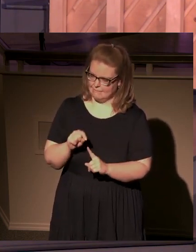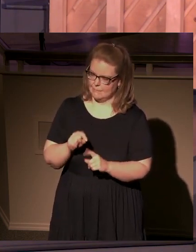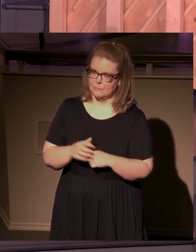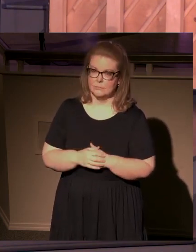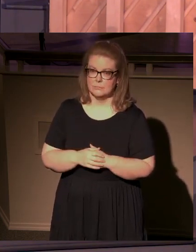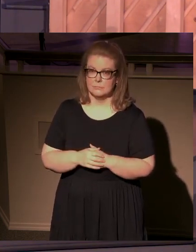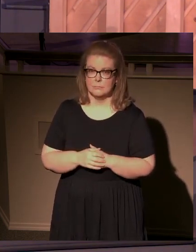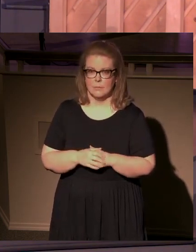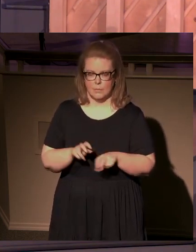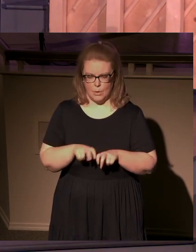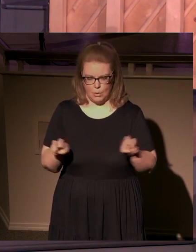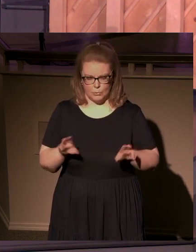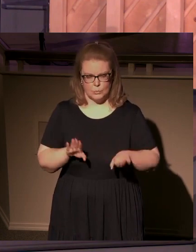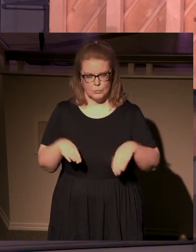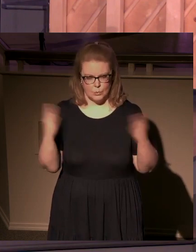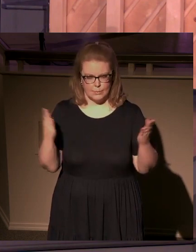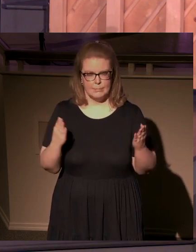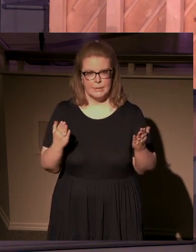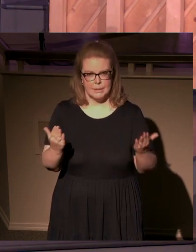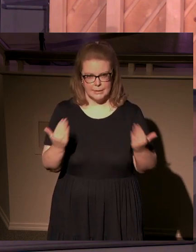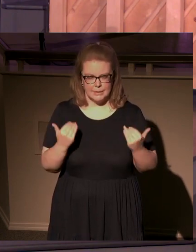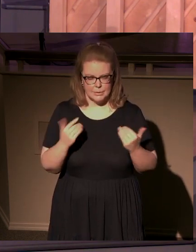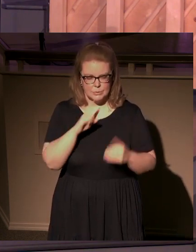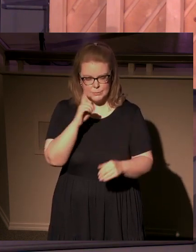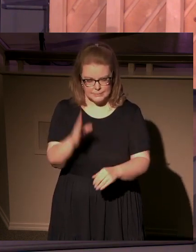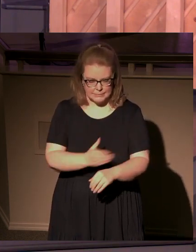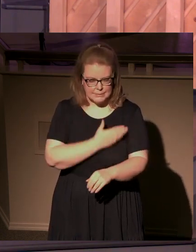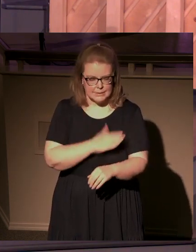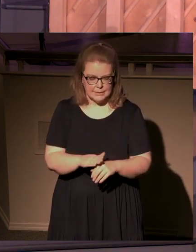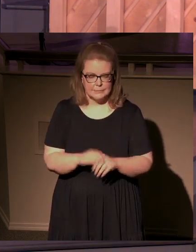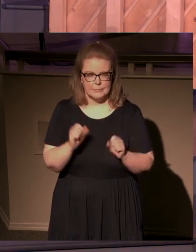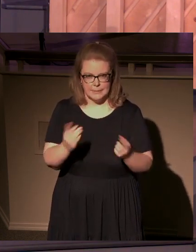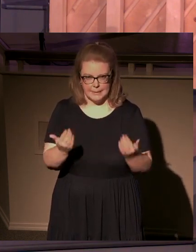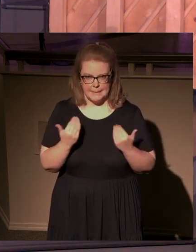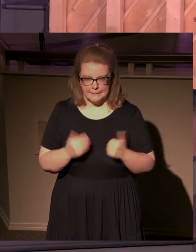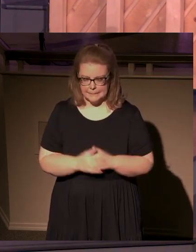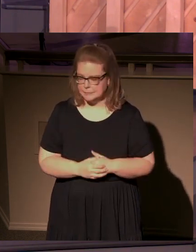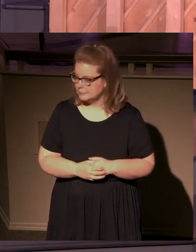This altar is open to you as you sing. You come.